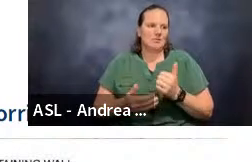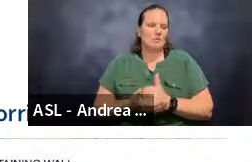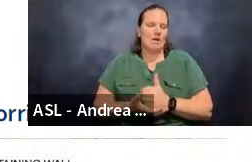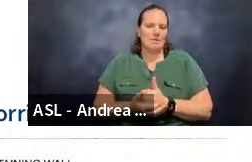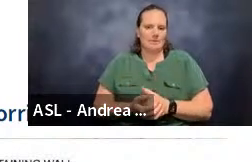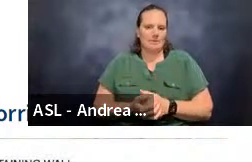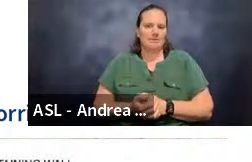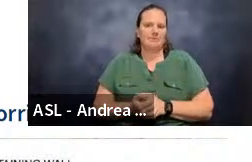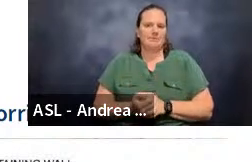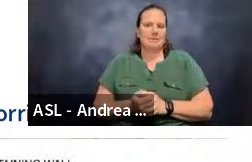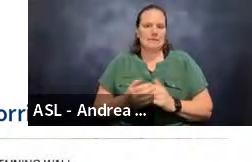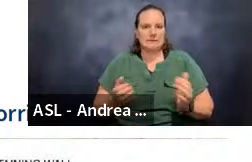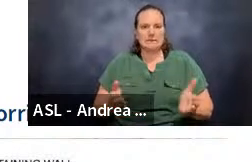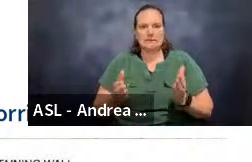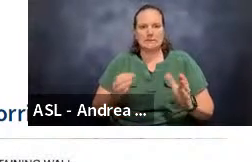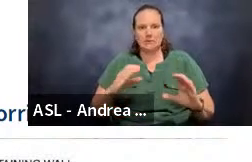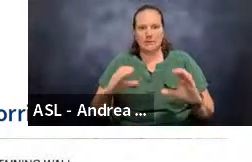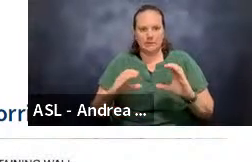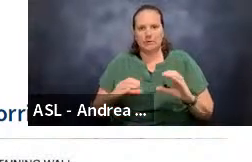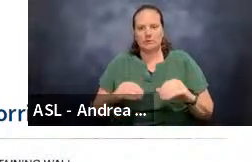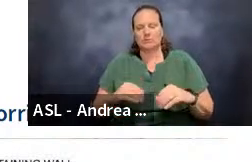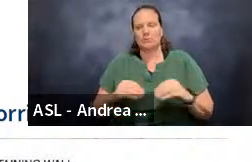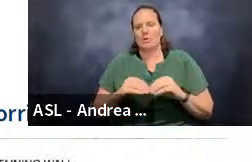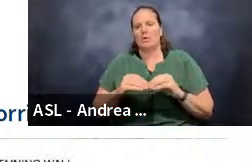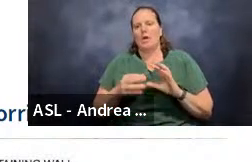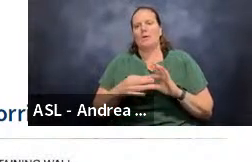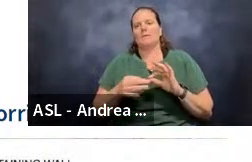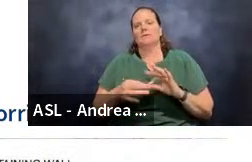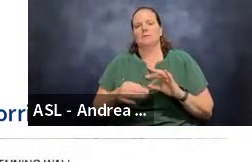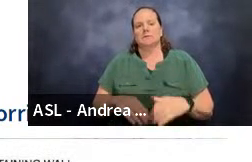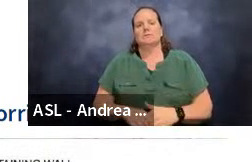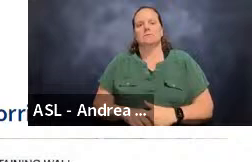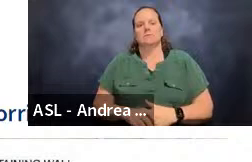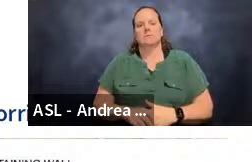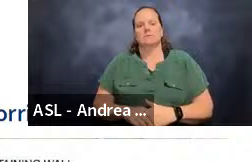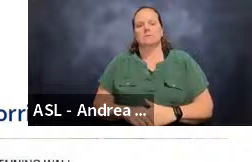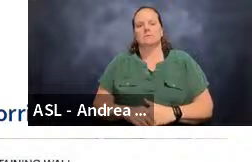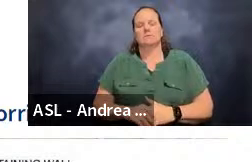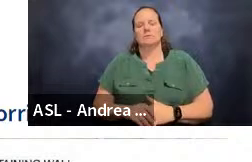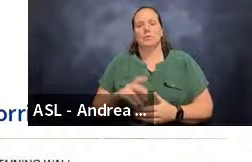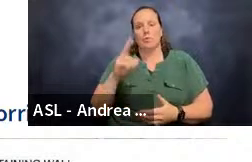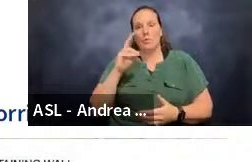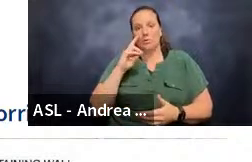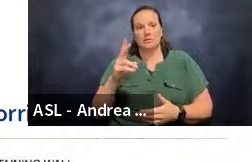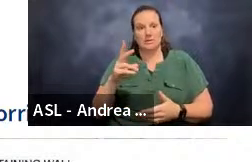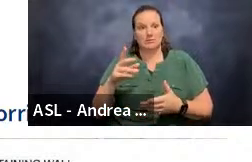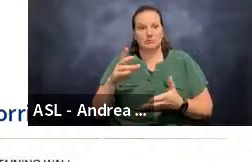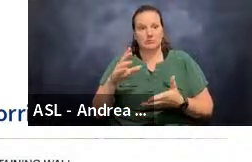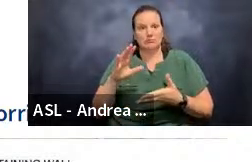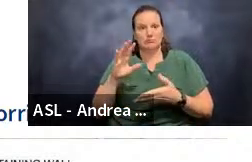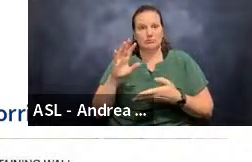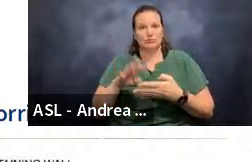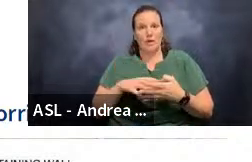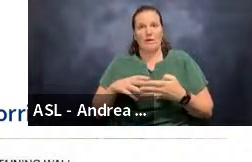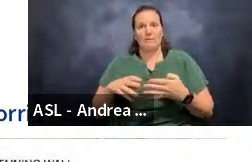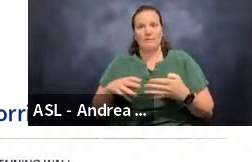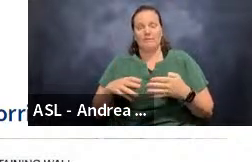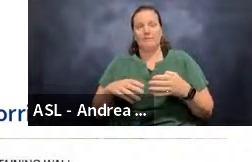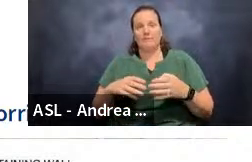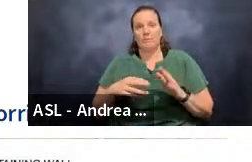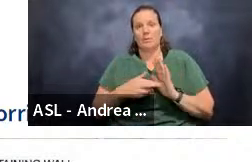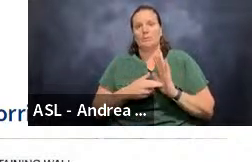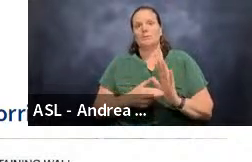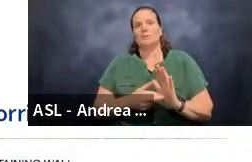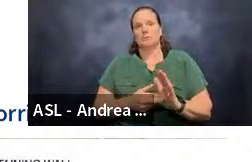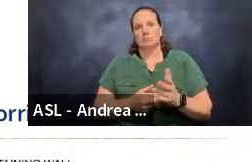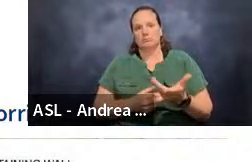again, it's to help spur those conversations and spur those comments. The lines that you see on here are graphical representations. We're not